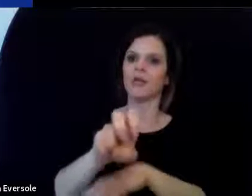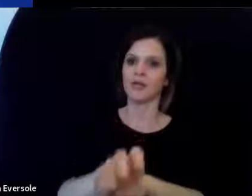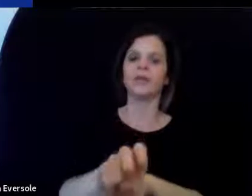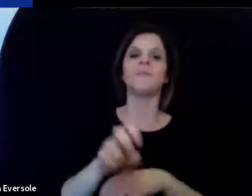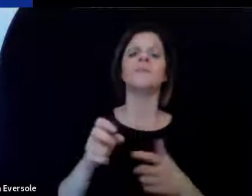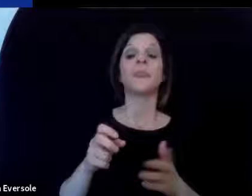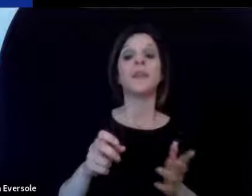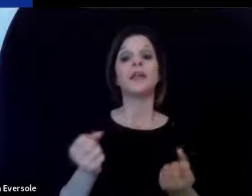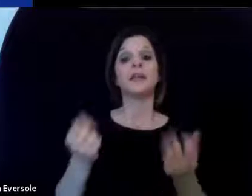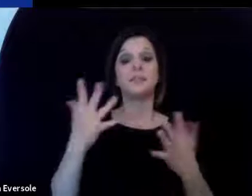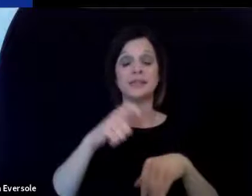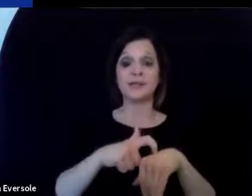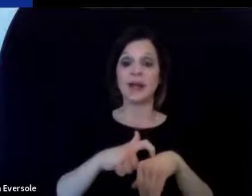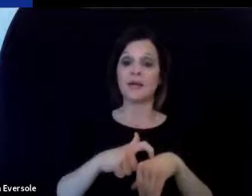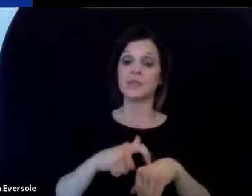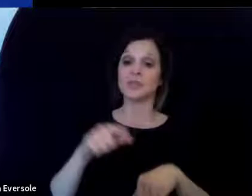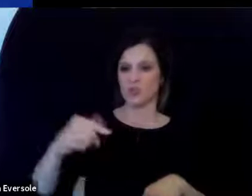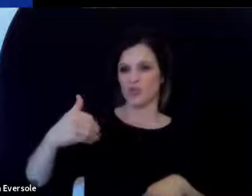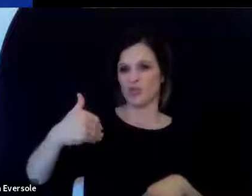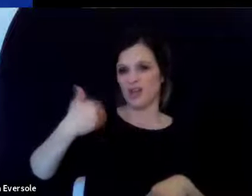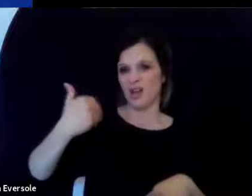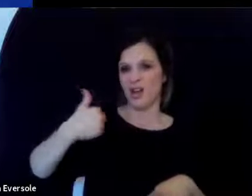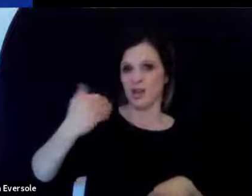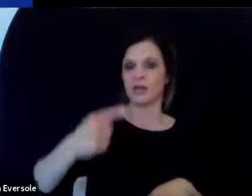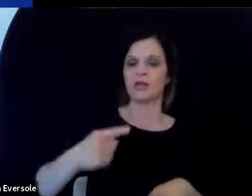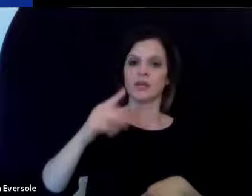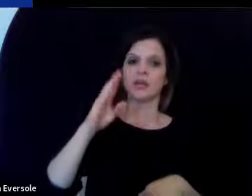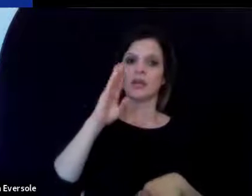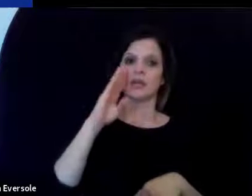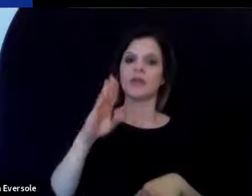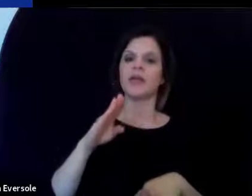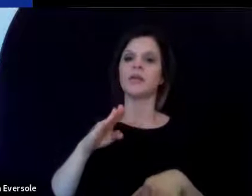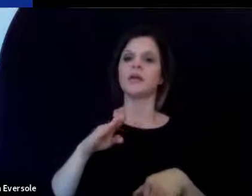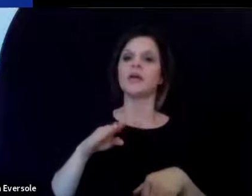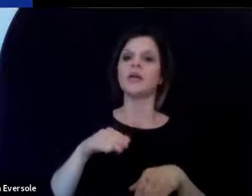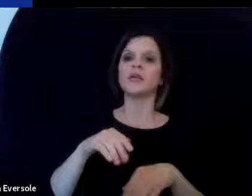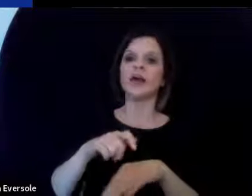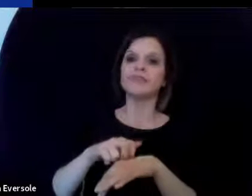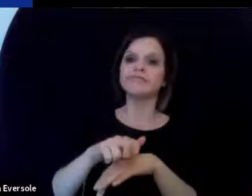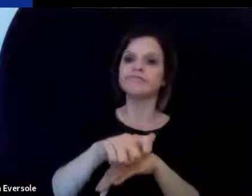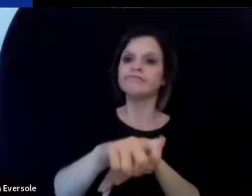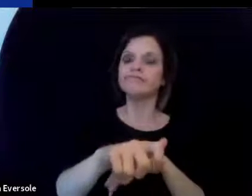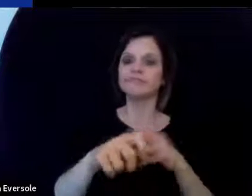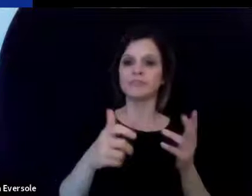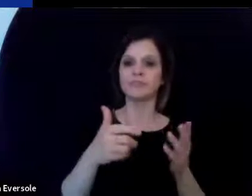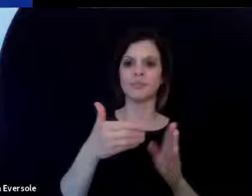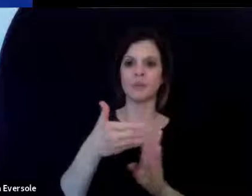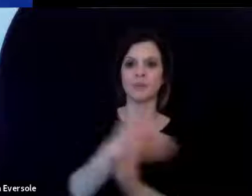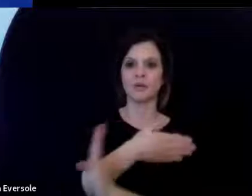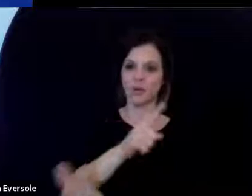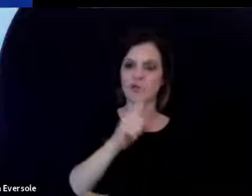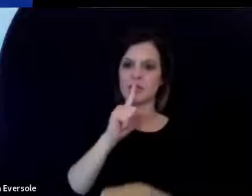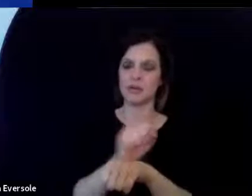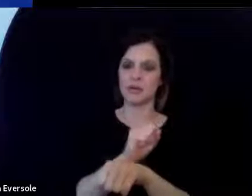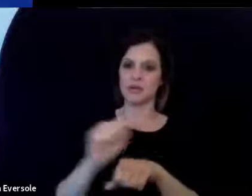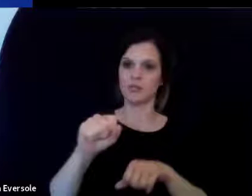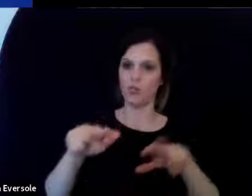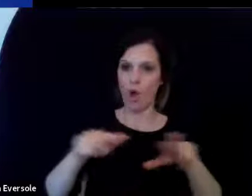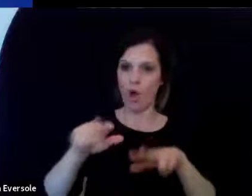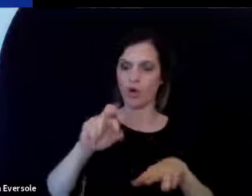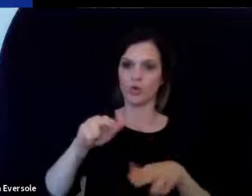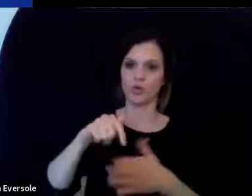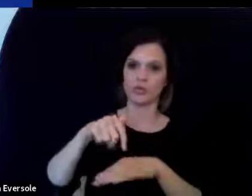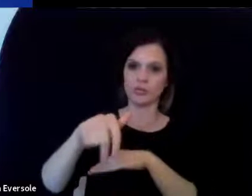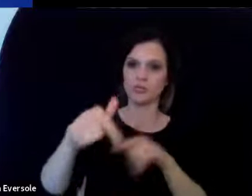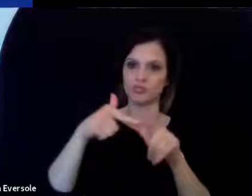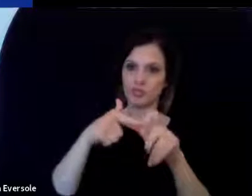years, kids cruise for a very long time before they decide they're going to take off and go running across the room. And the age of